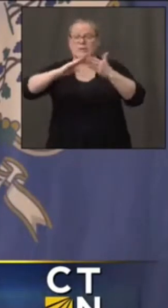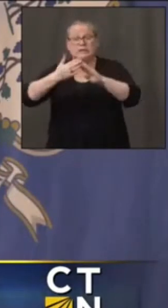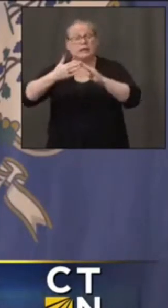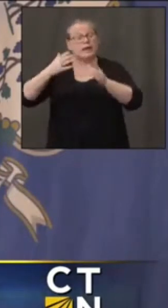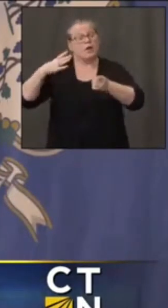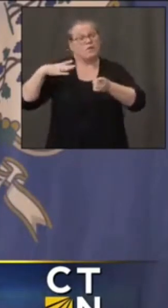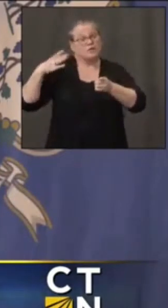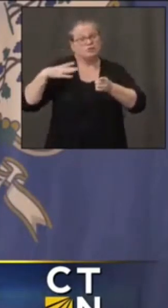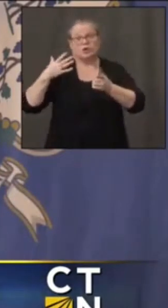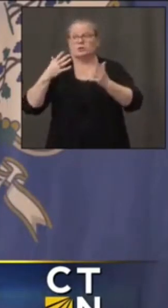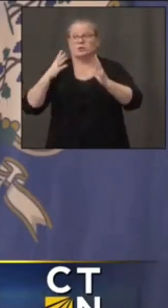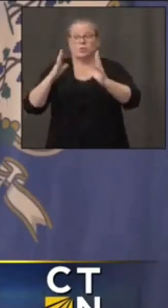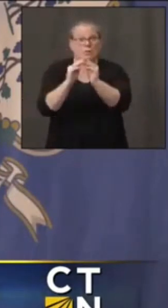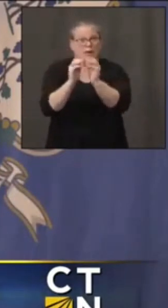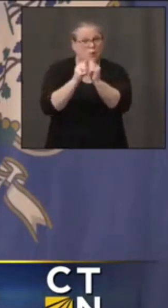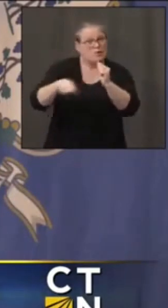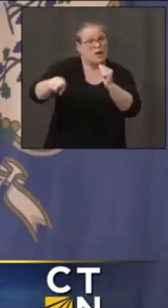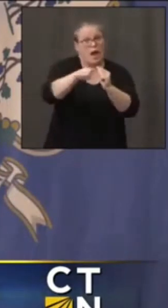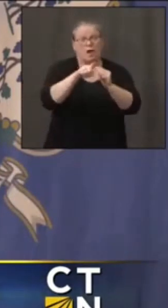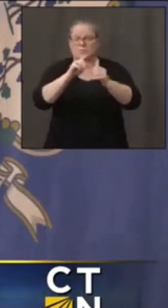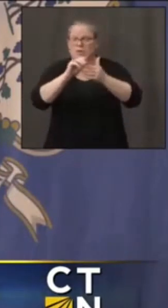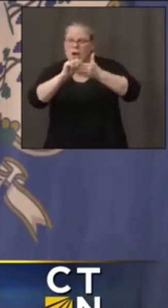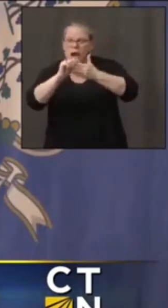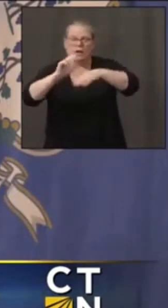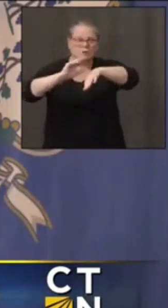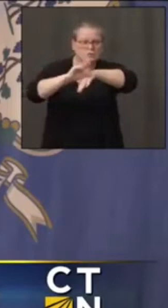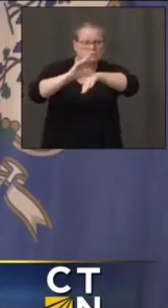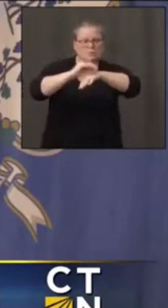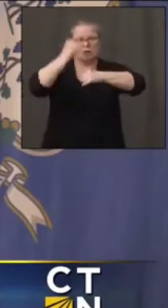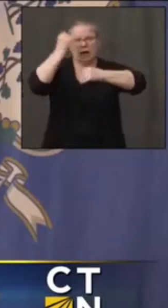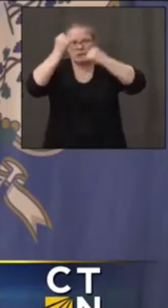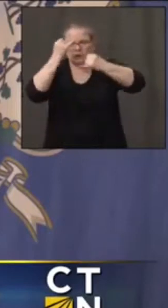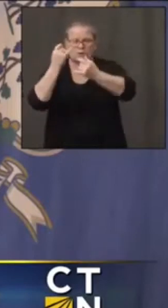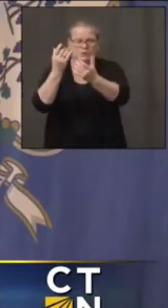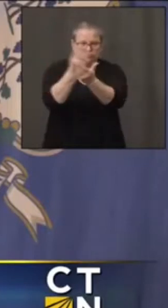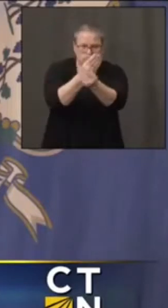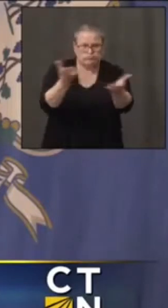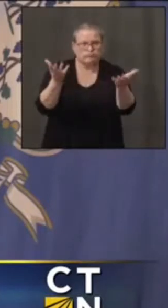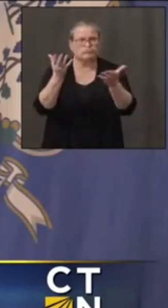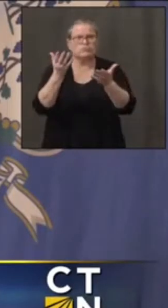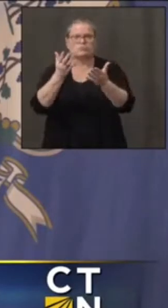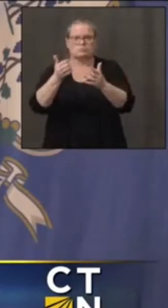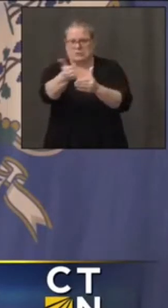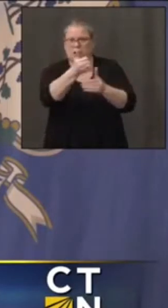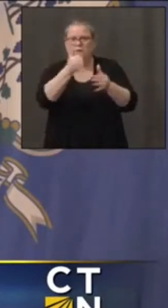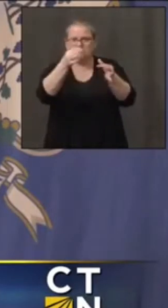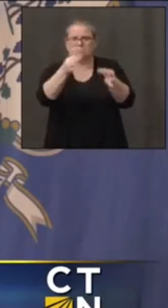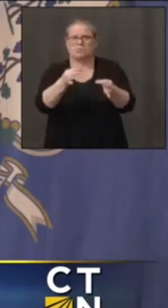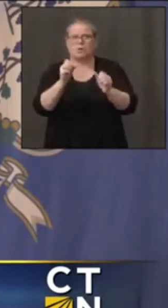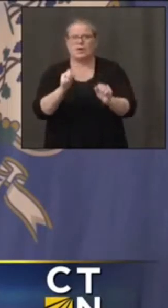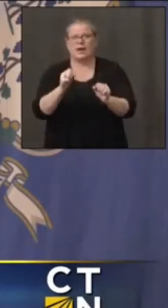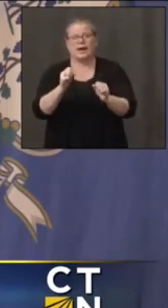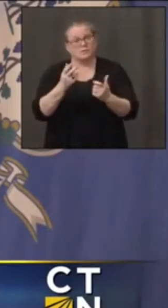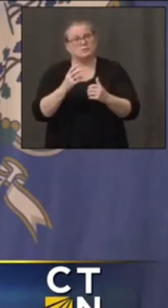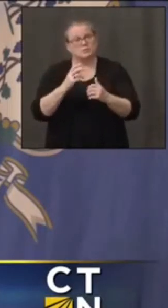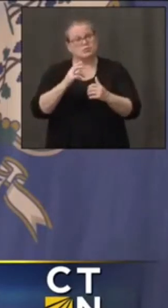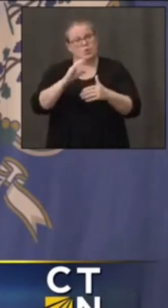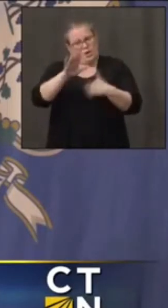guidance, in terms of enforcement and other things they can be doing at the local level, so we're all speaking with one voice.